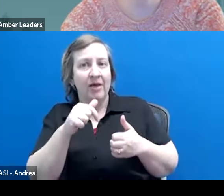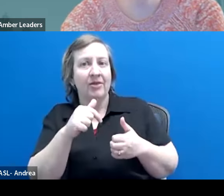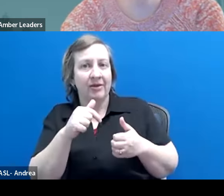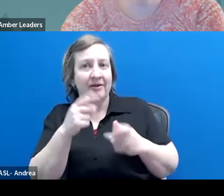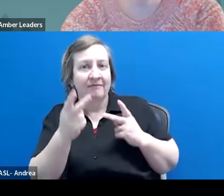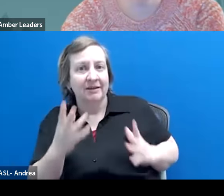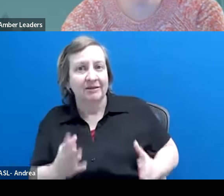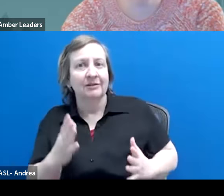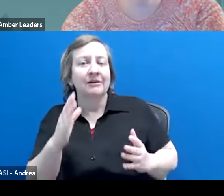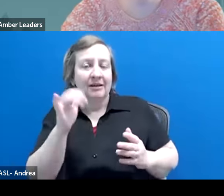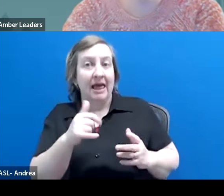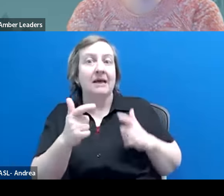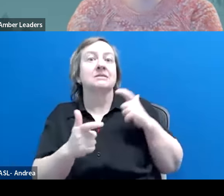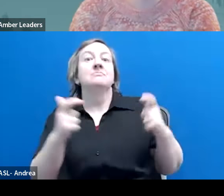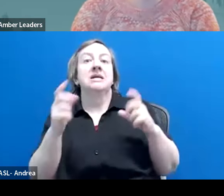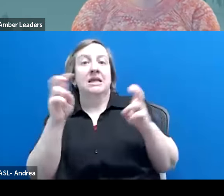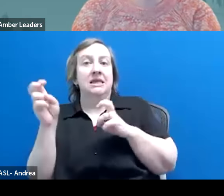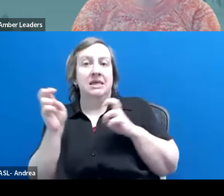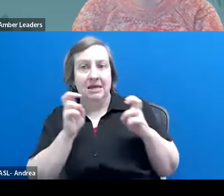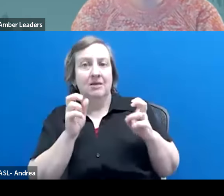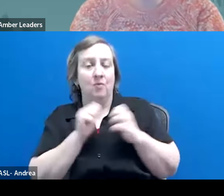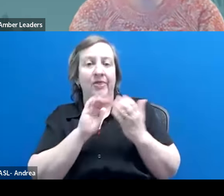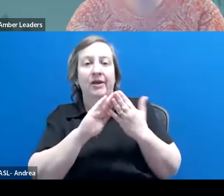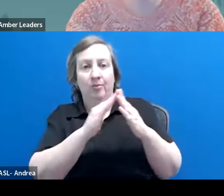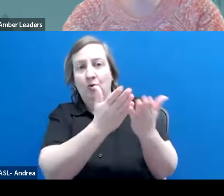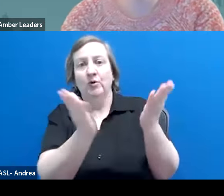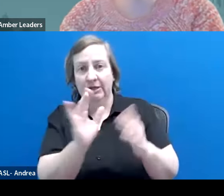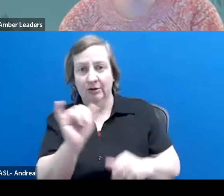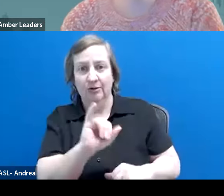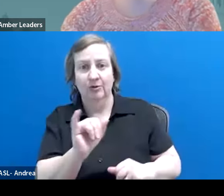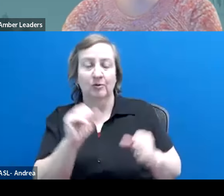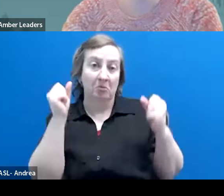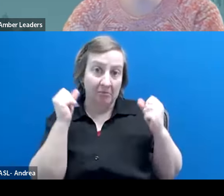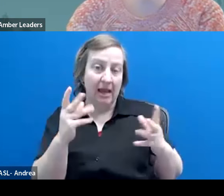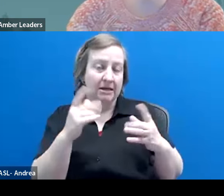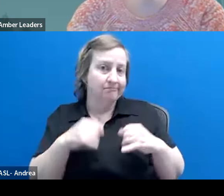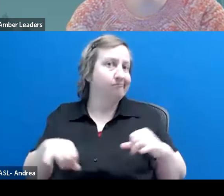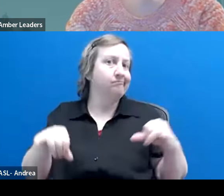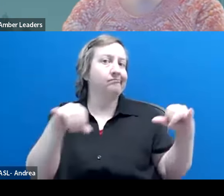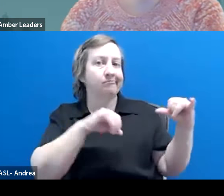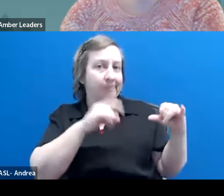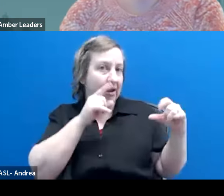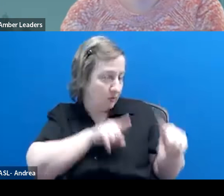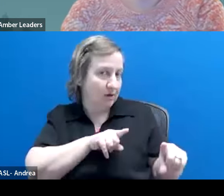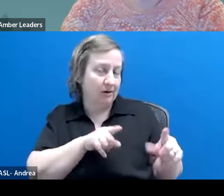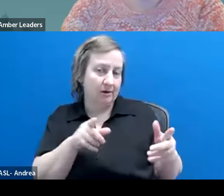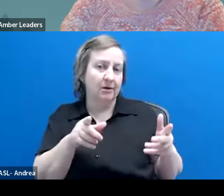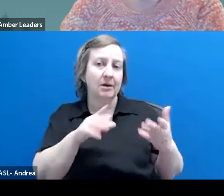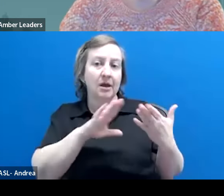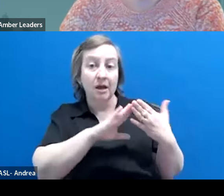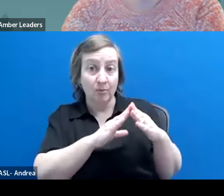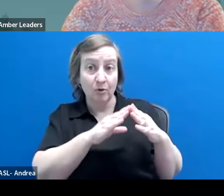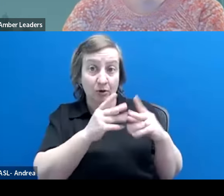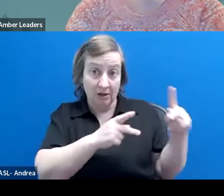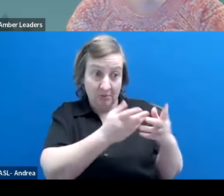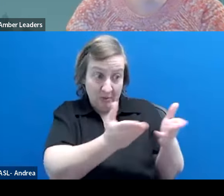that was also a major theme amongst our community members too. So there was a lot of consistency between what our community members were saying